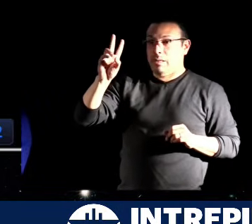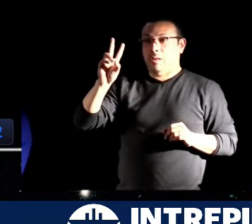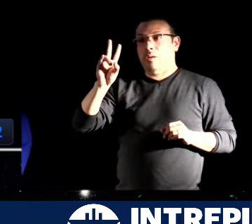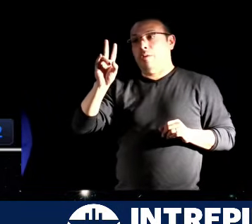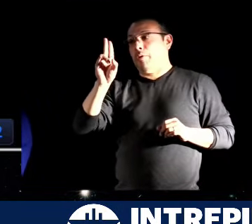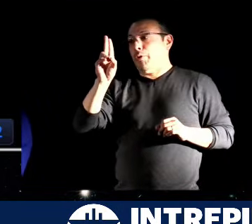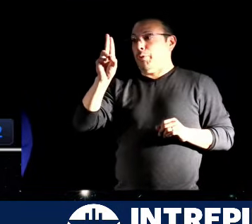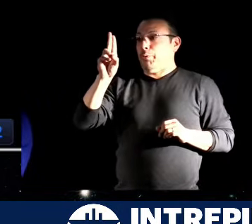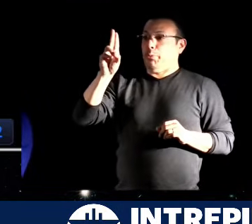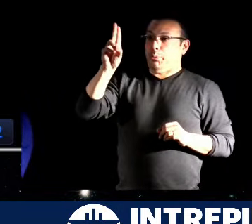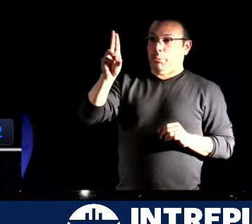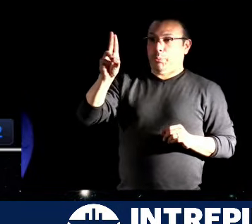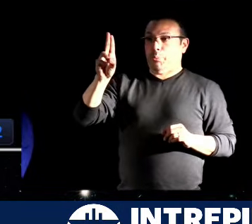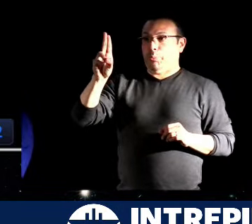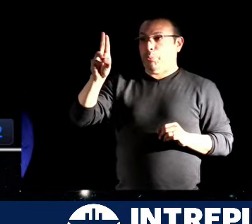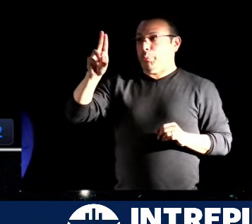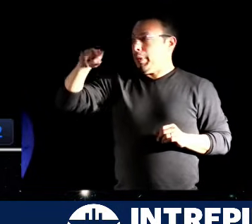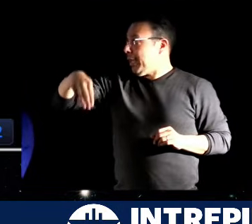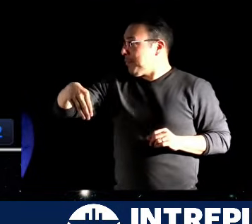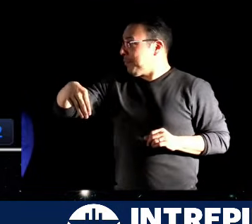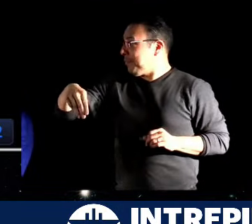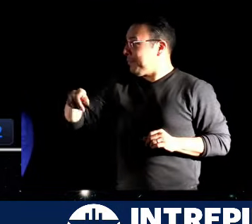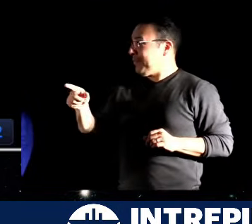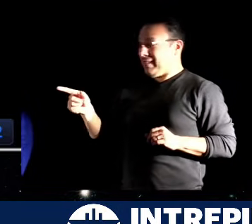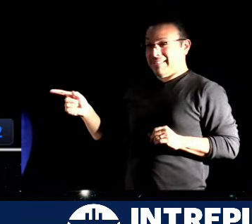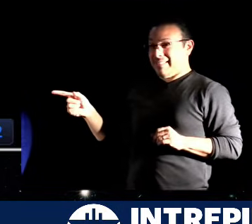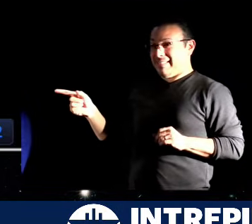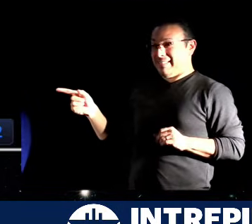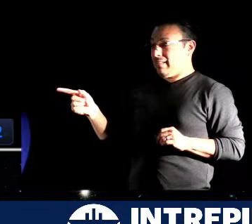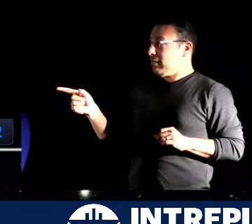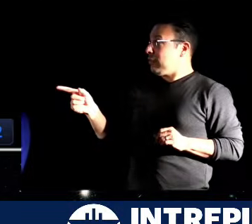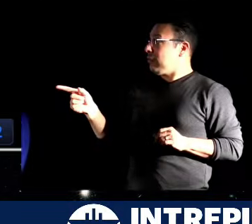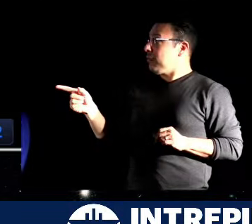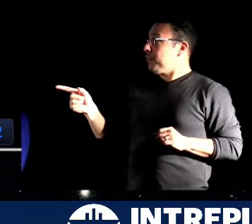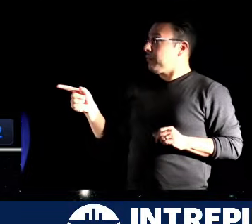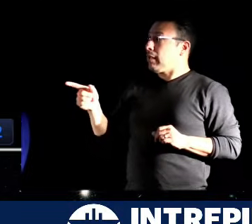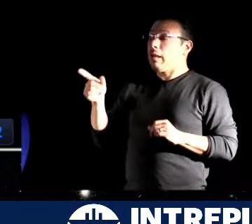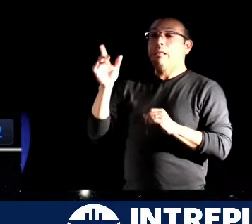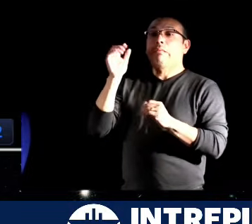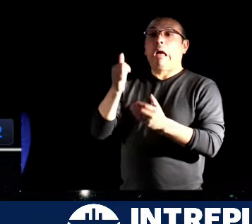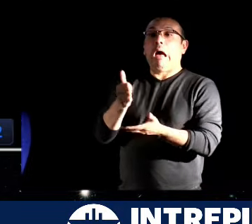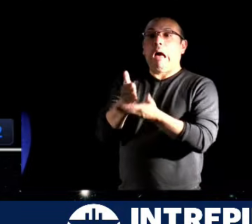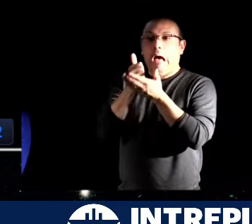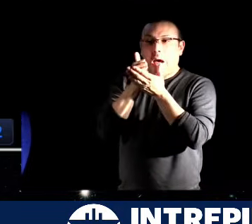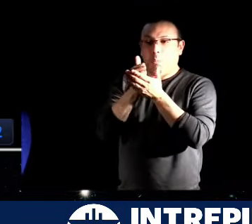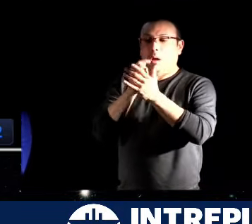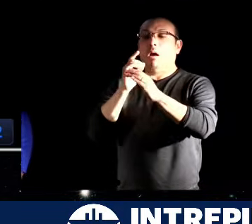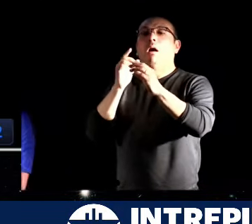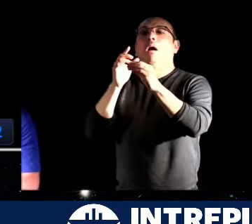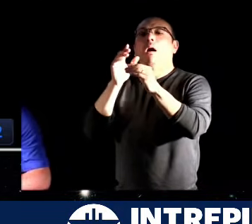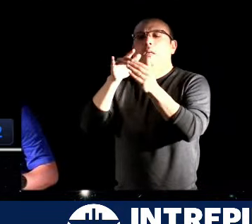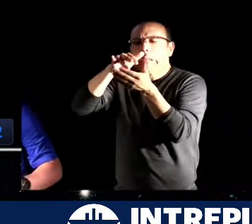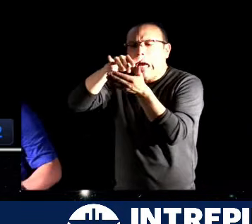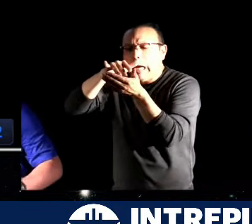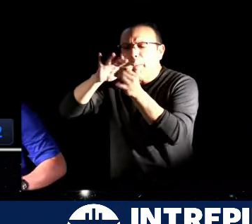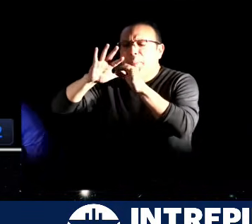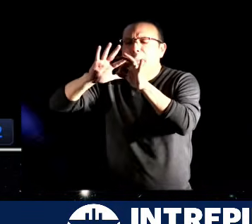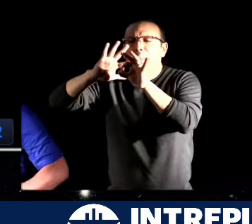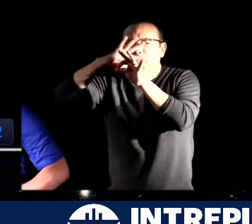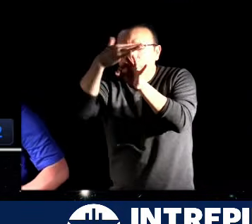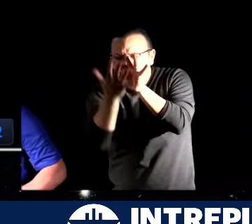Solar Probe did is basically opening a new window to study the surface of the planet. Not only